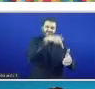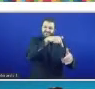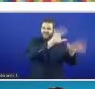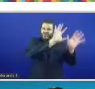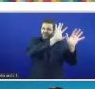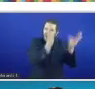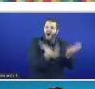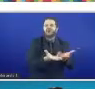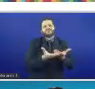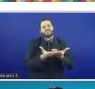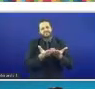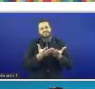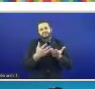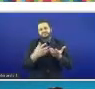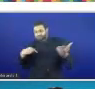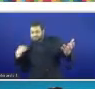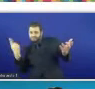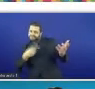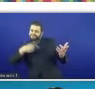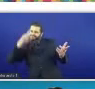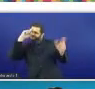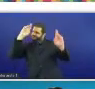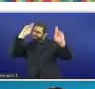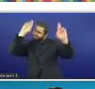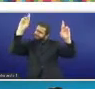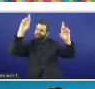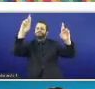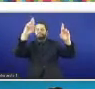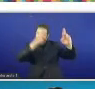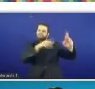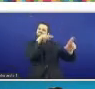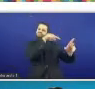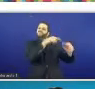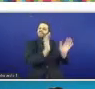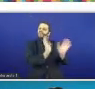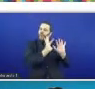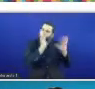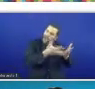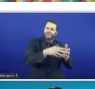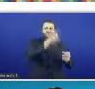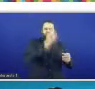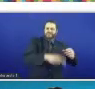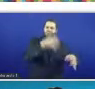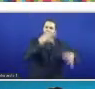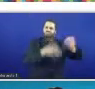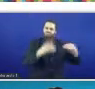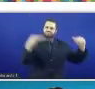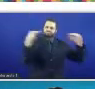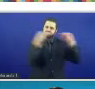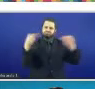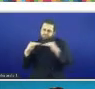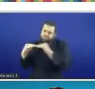equality for all is compromised and deeply, deeply eroded if we do not have